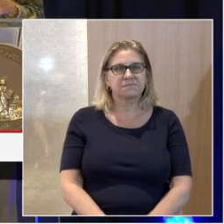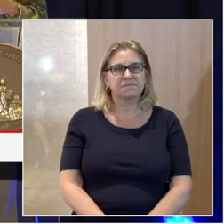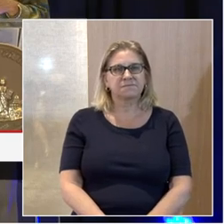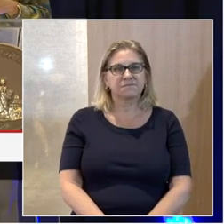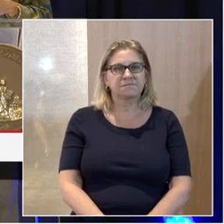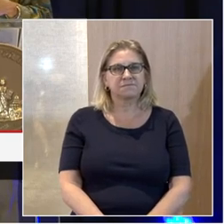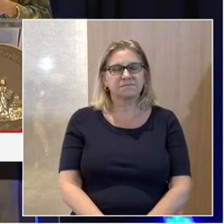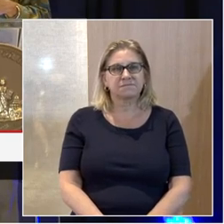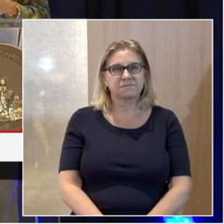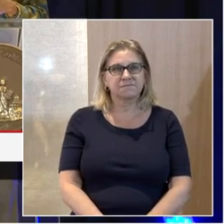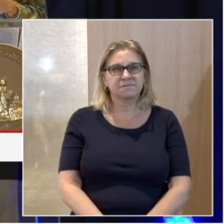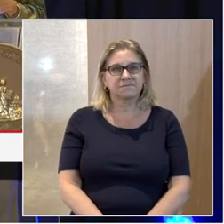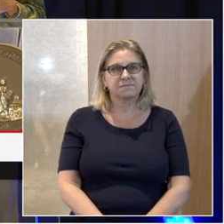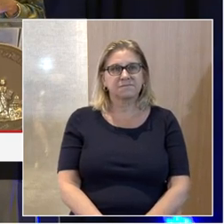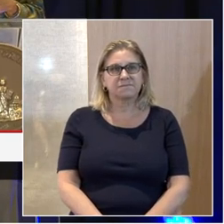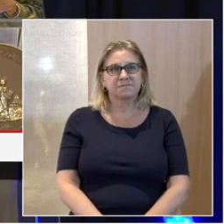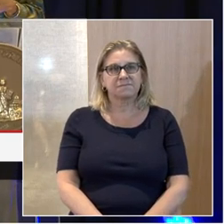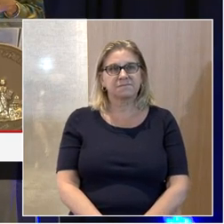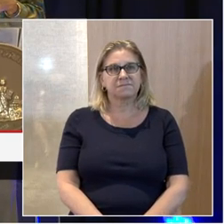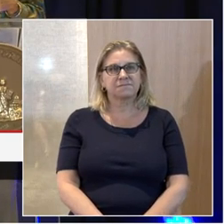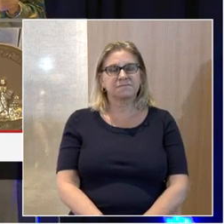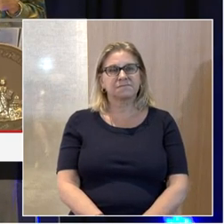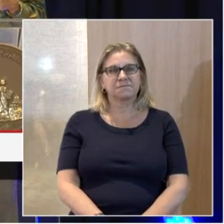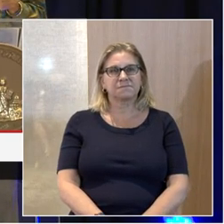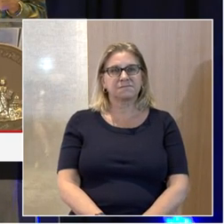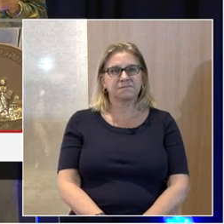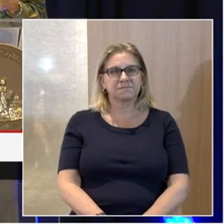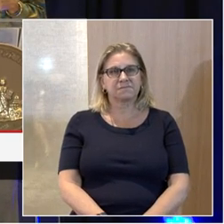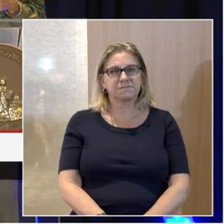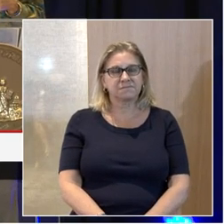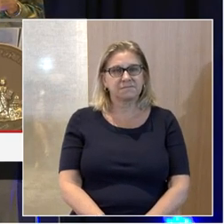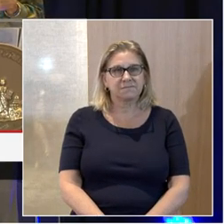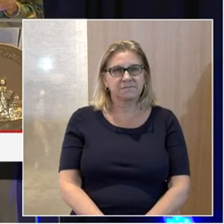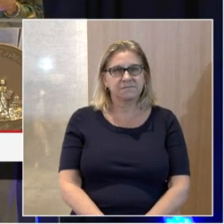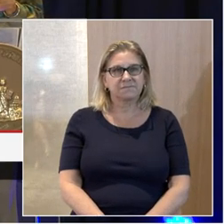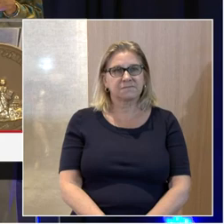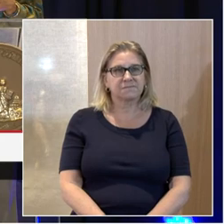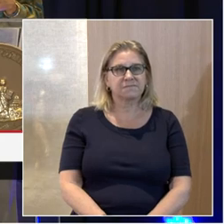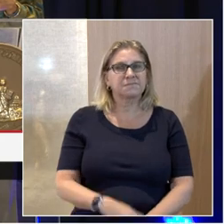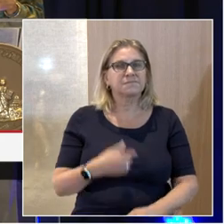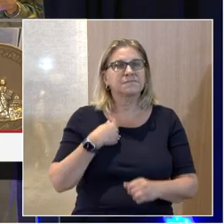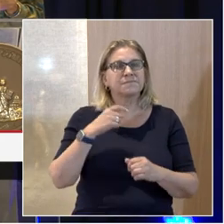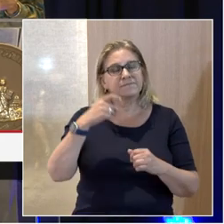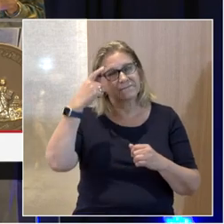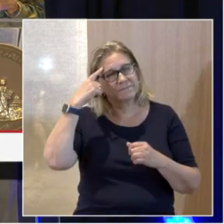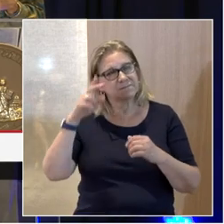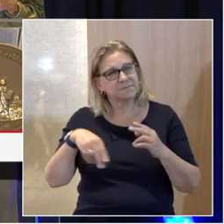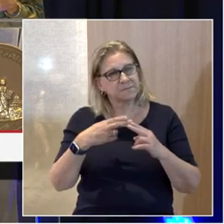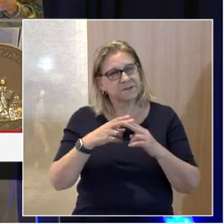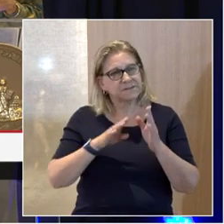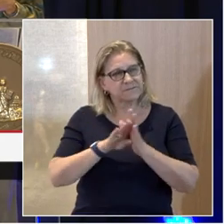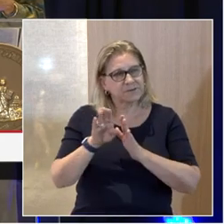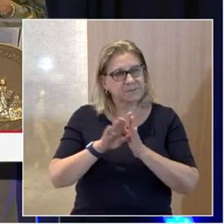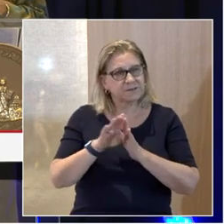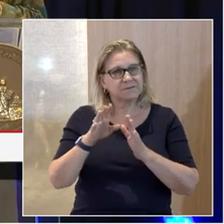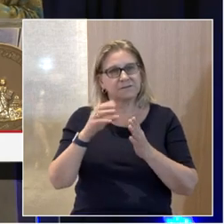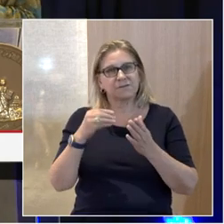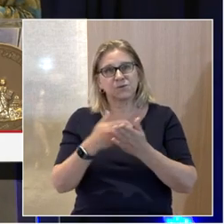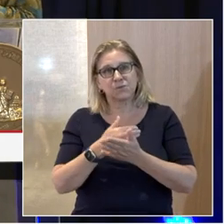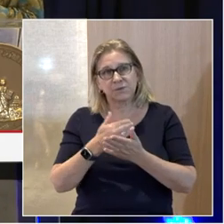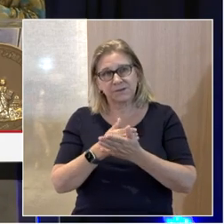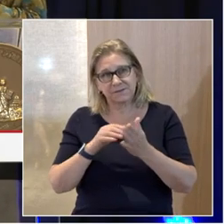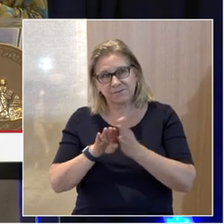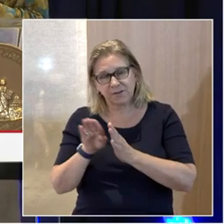One thing to consider is with development and with new development, you often see